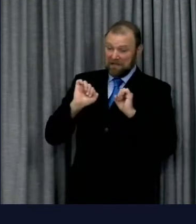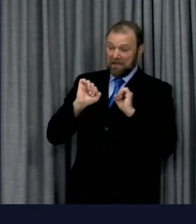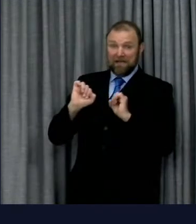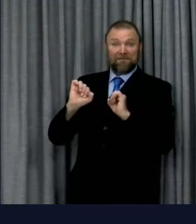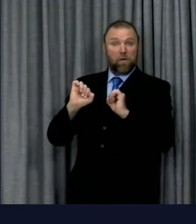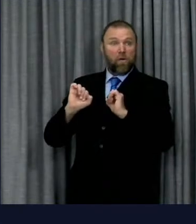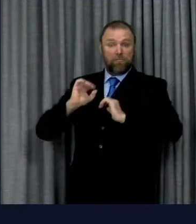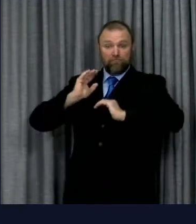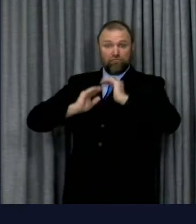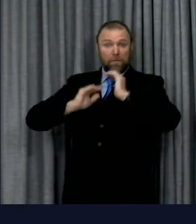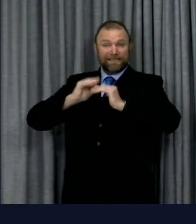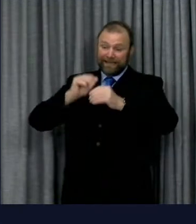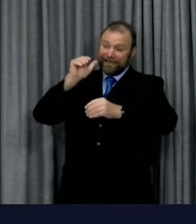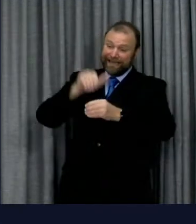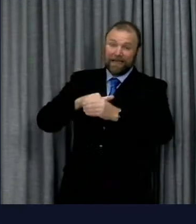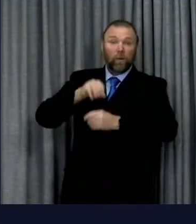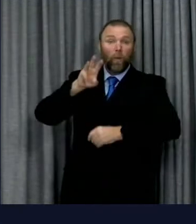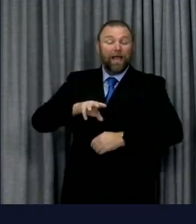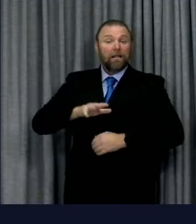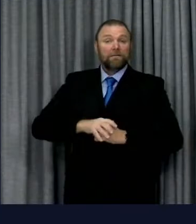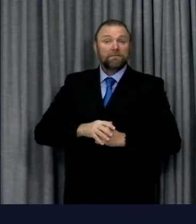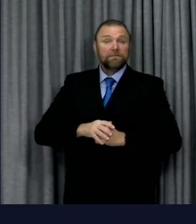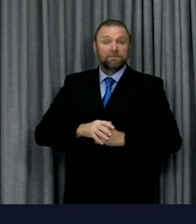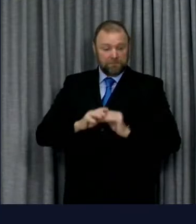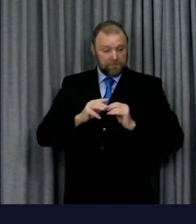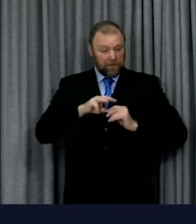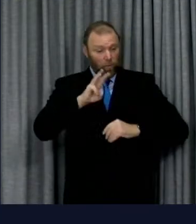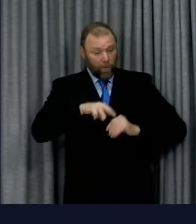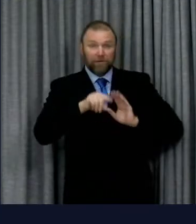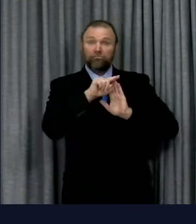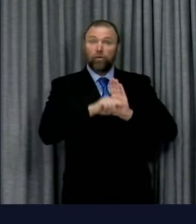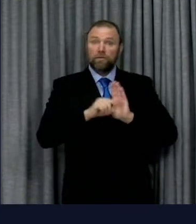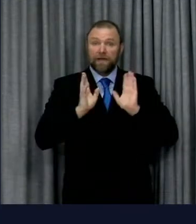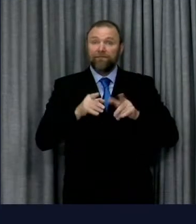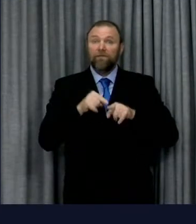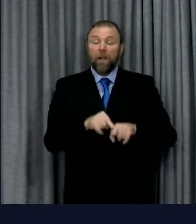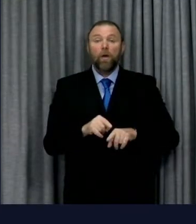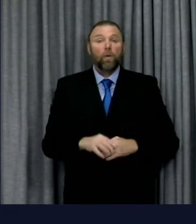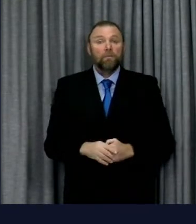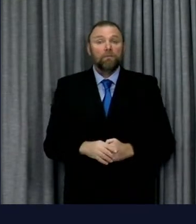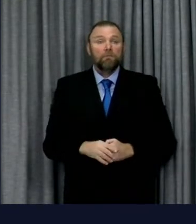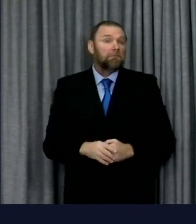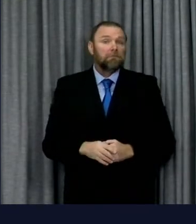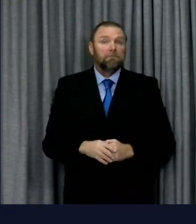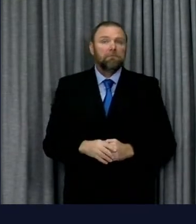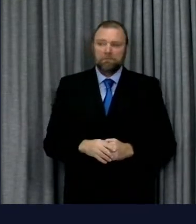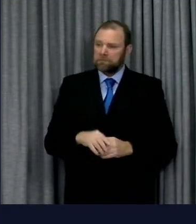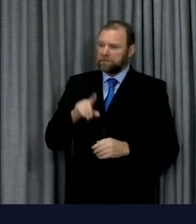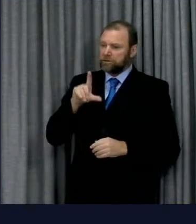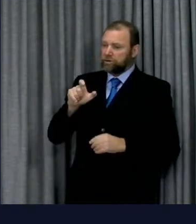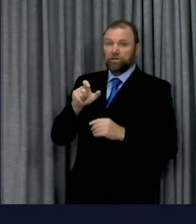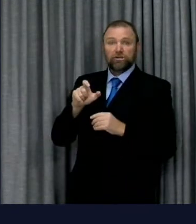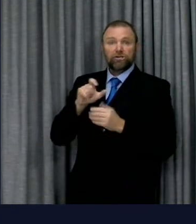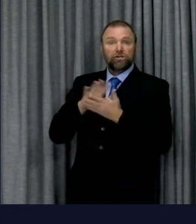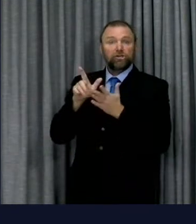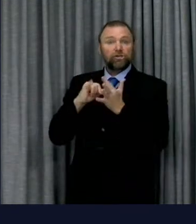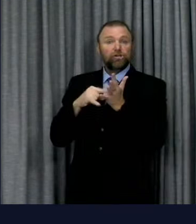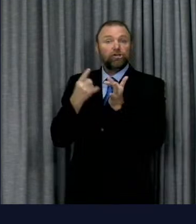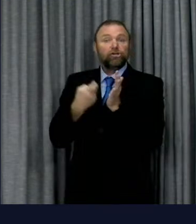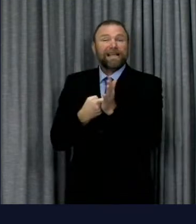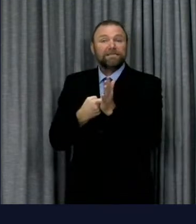in Wales, then it is the Welsh rules that have to be followed. And Chester is in that